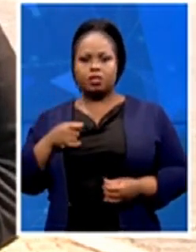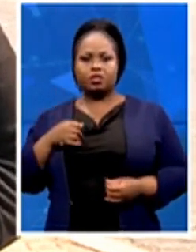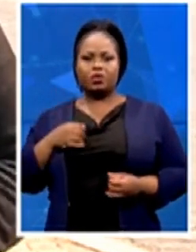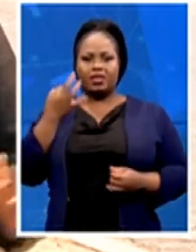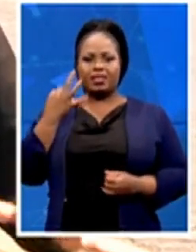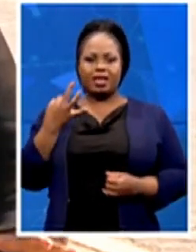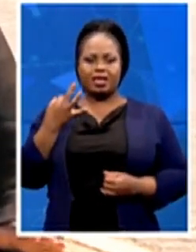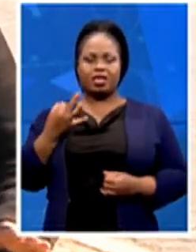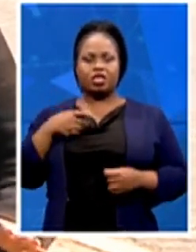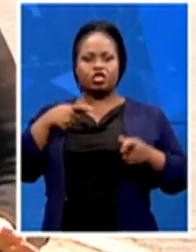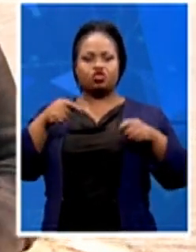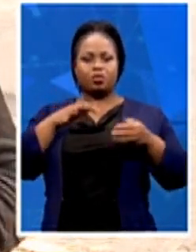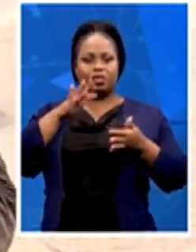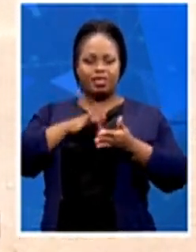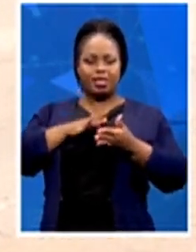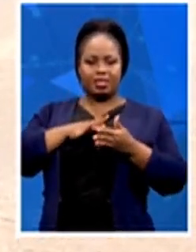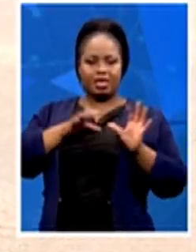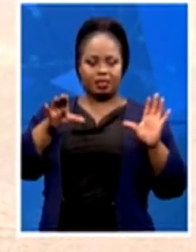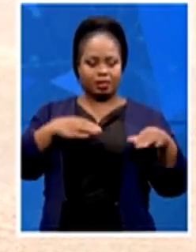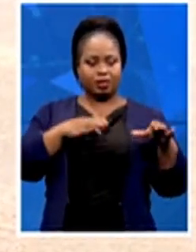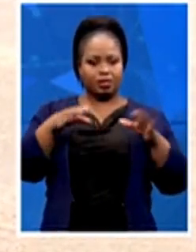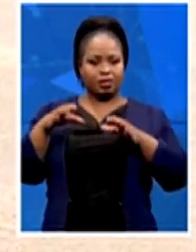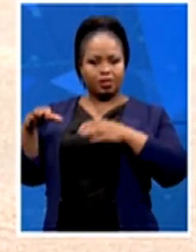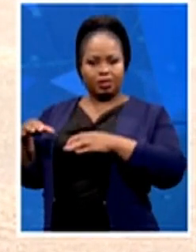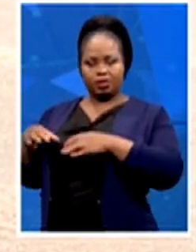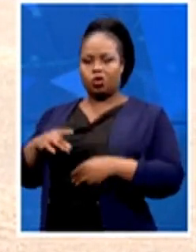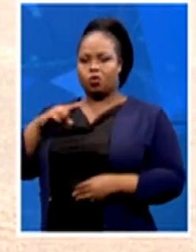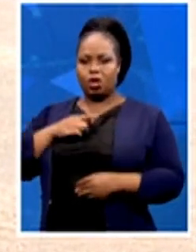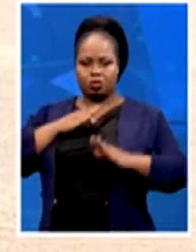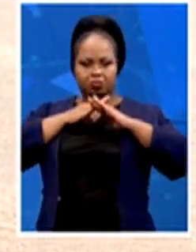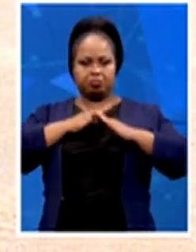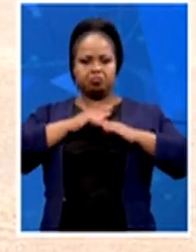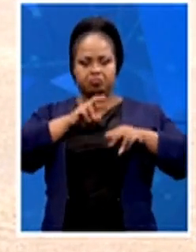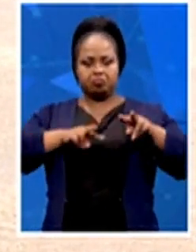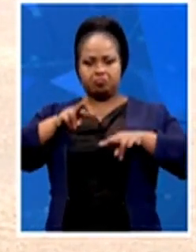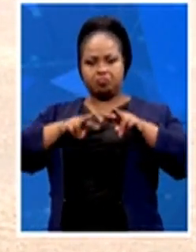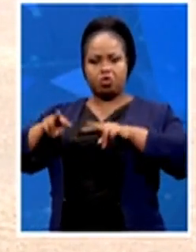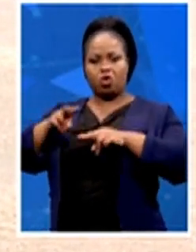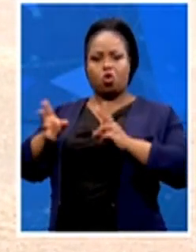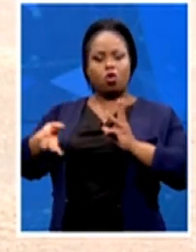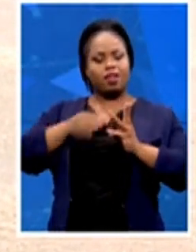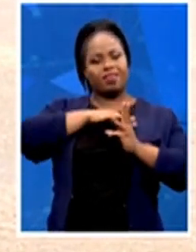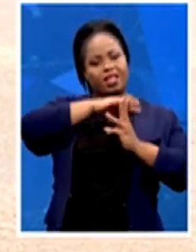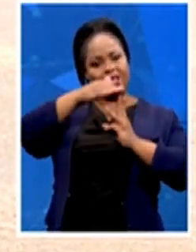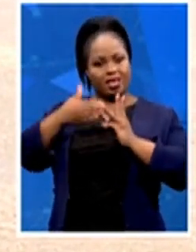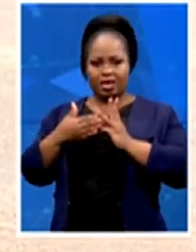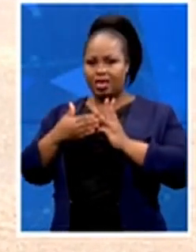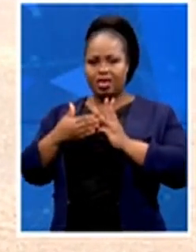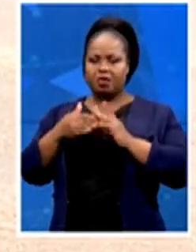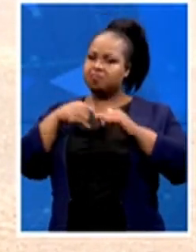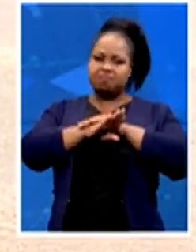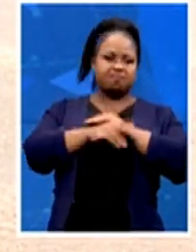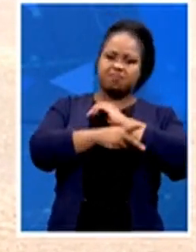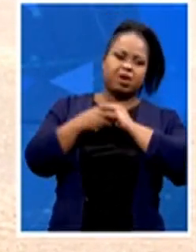Cosmo. This is one of them, and we understand that all 3 of these malls have not been affected by the mass